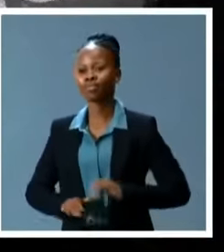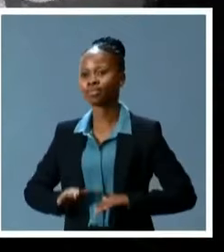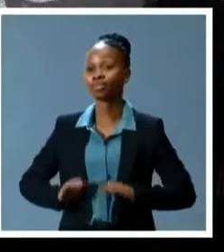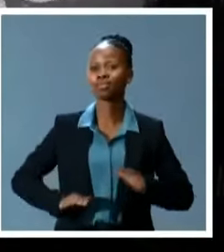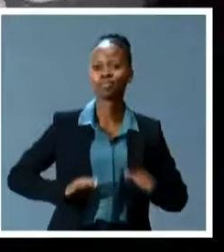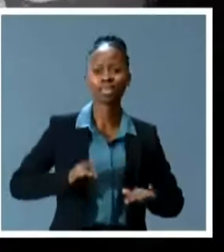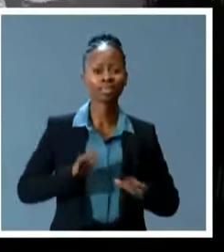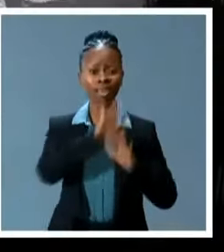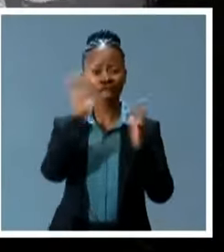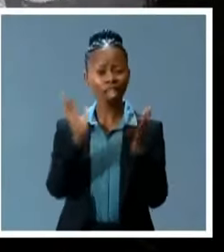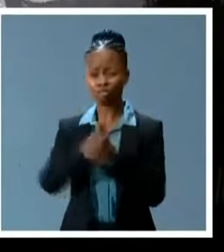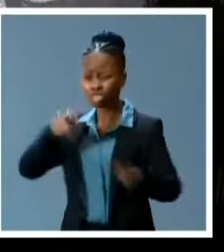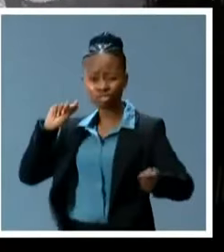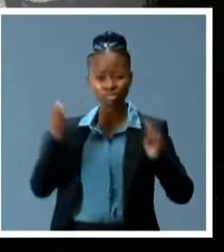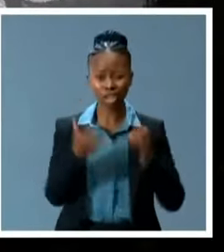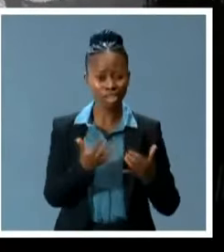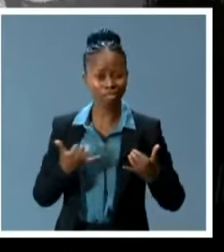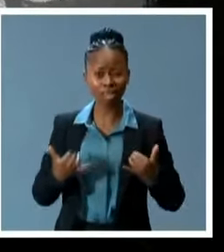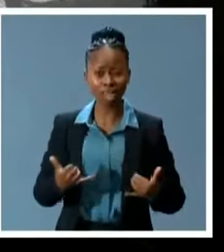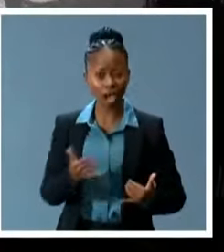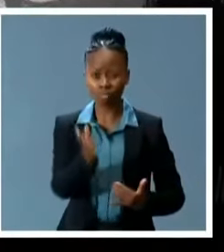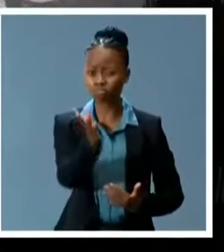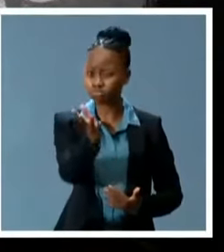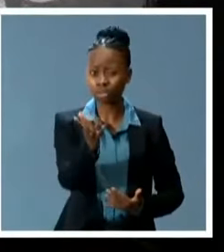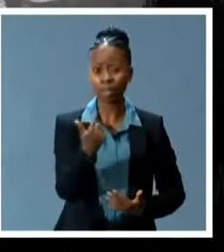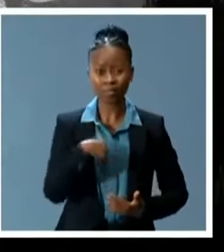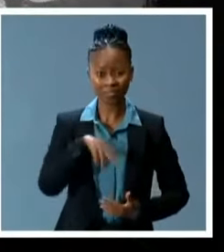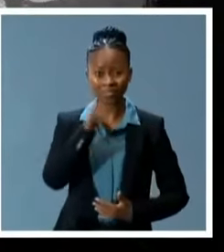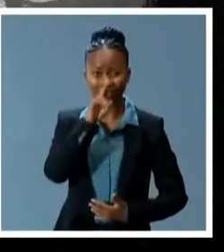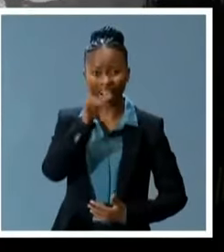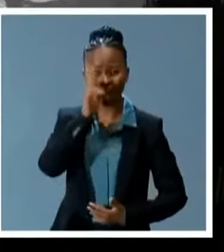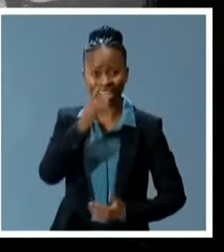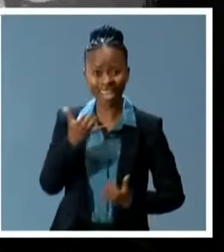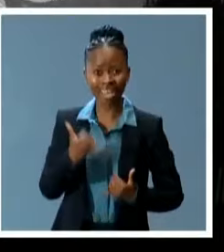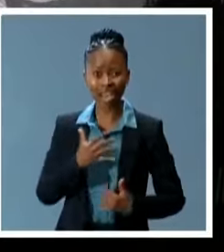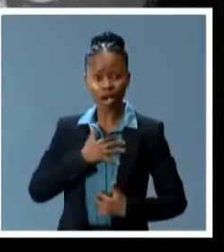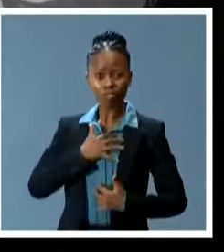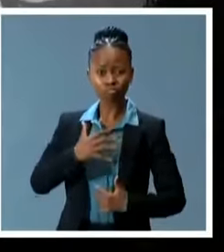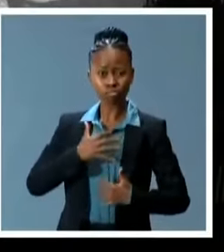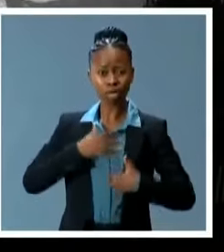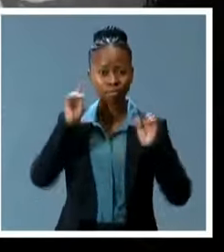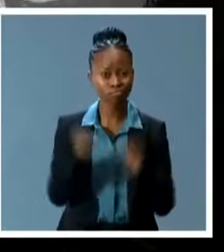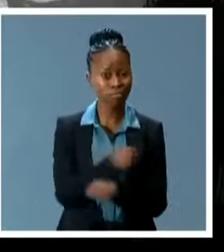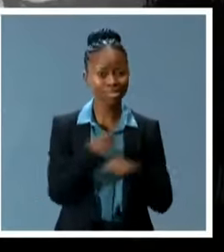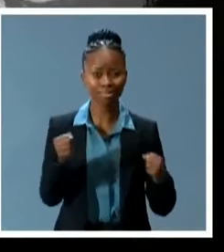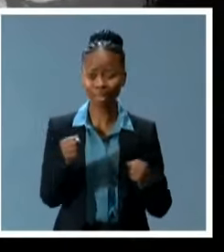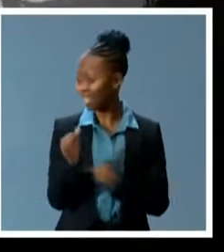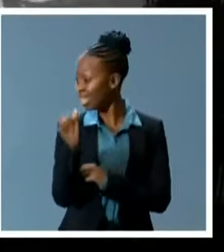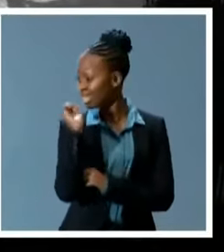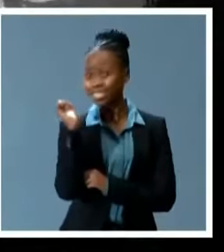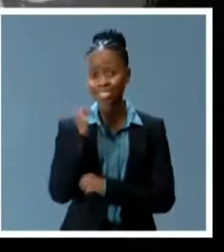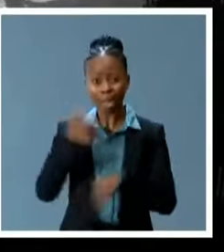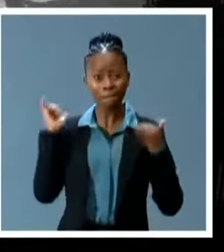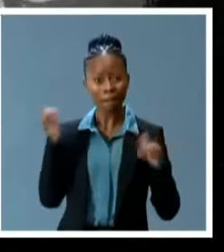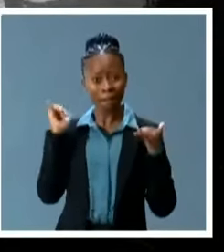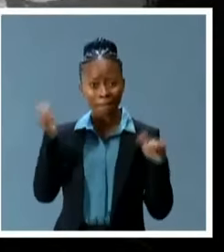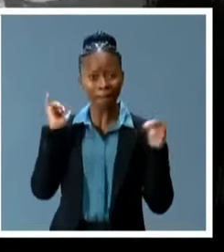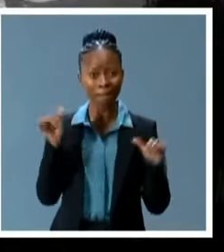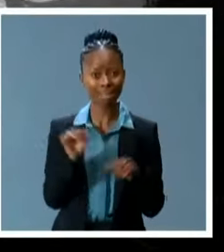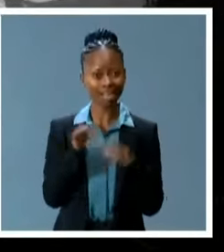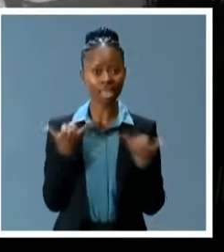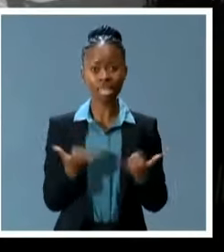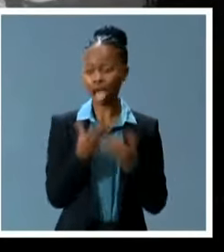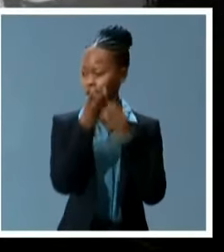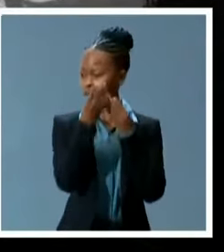Everything has changed nowadays. Funny how we can't even play no more. It was only yesterday when we party every day. Now